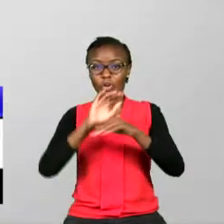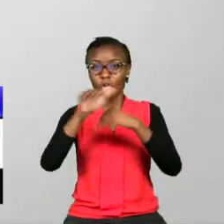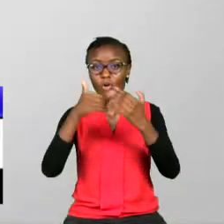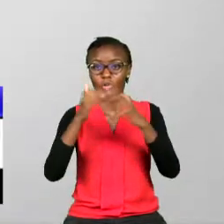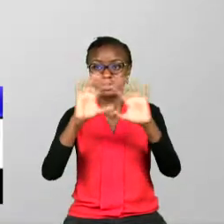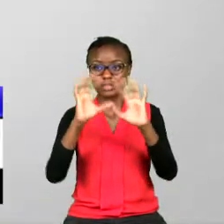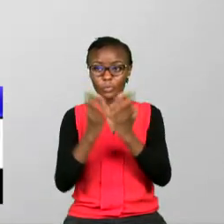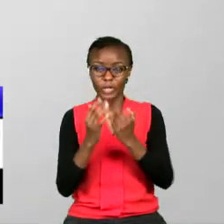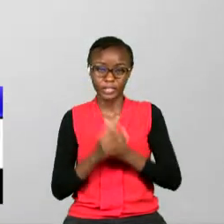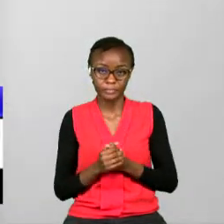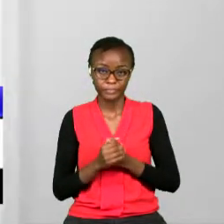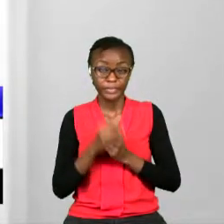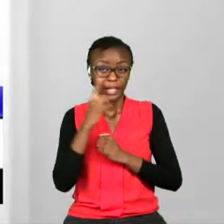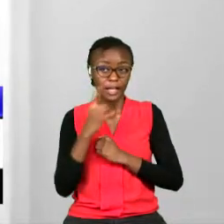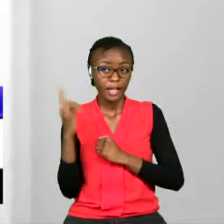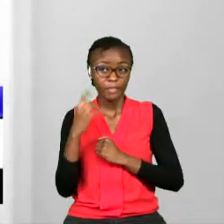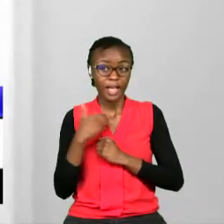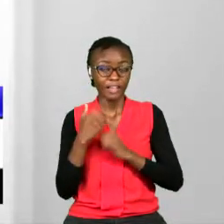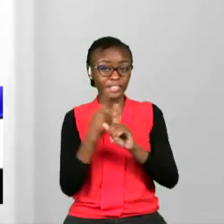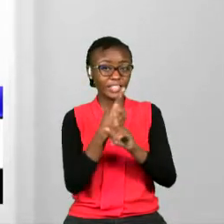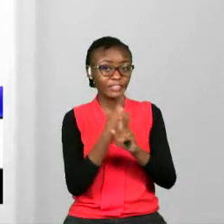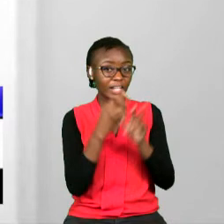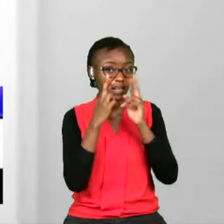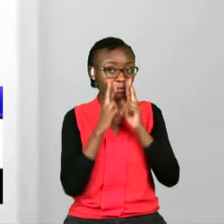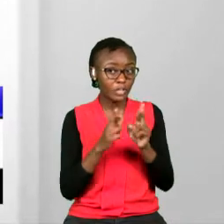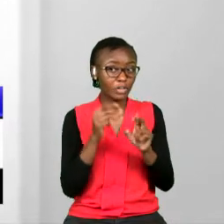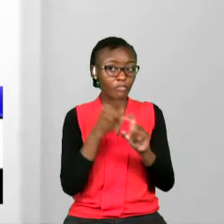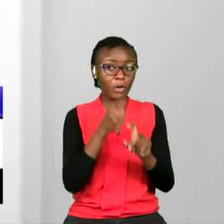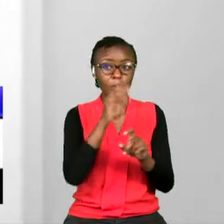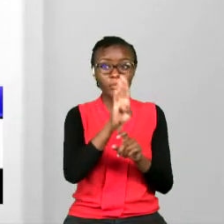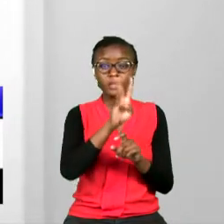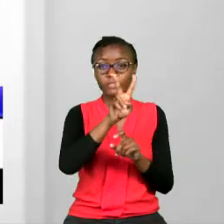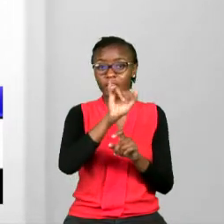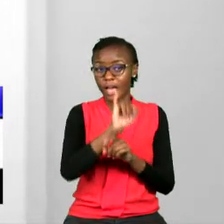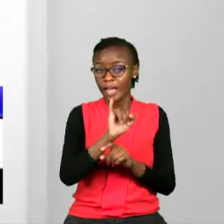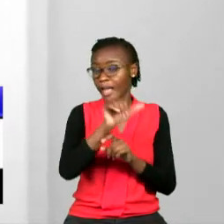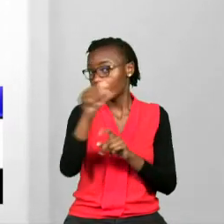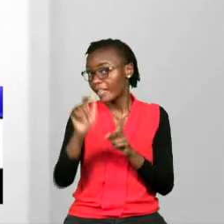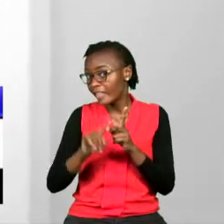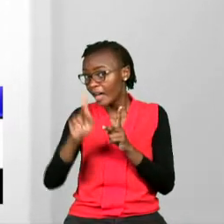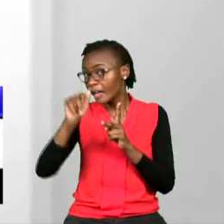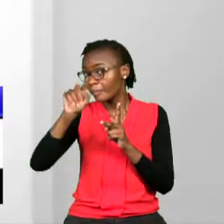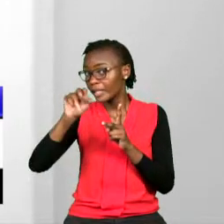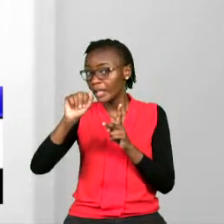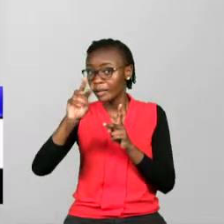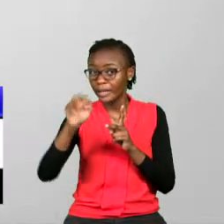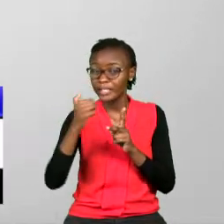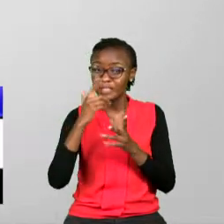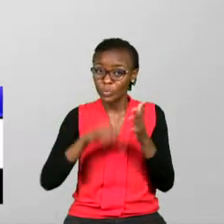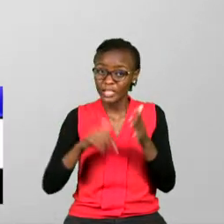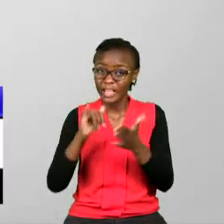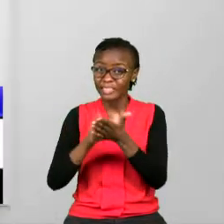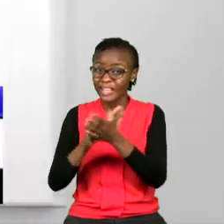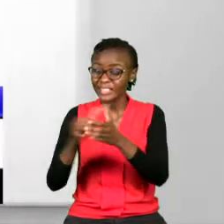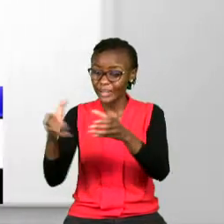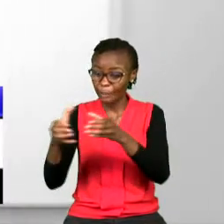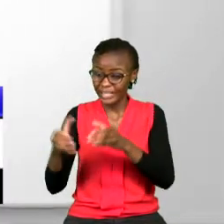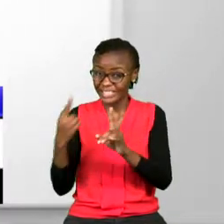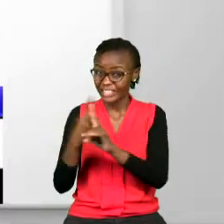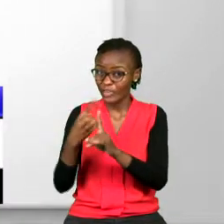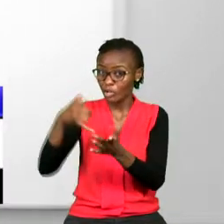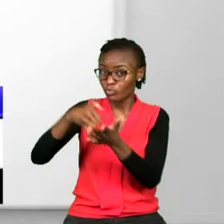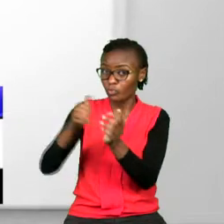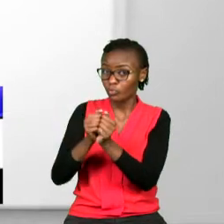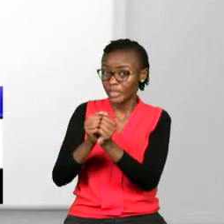of quote. A search of public records in BVI and Panama found that most of the companies linked to the Kenyatas are